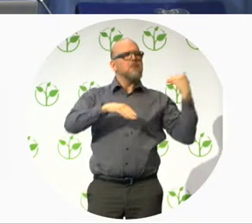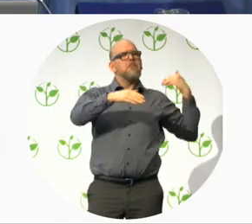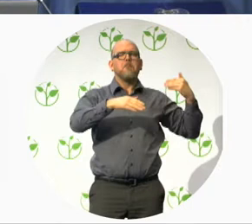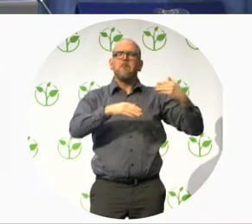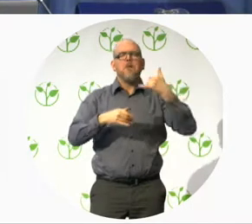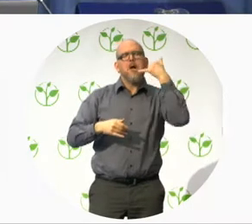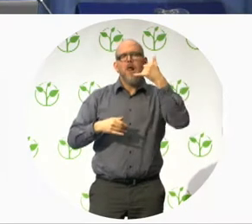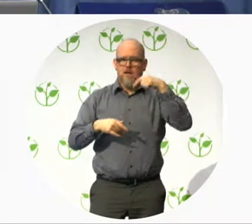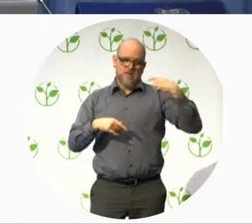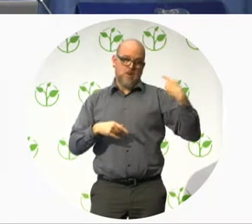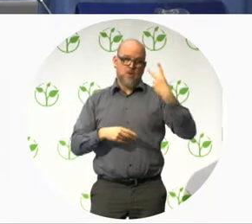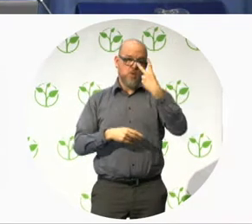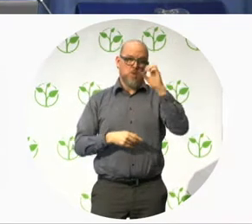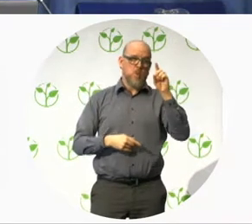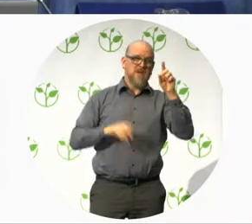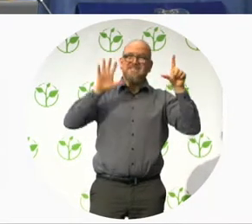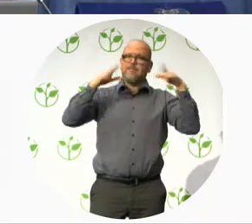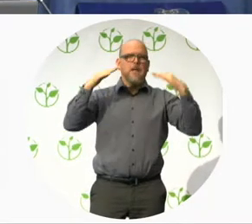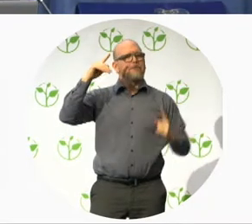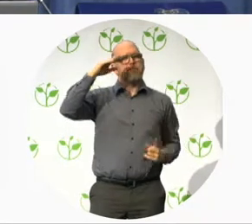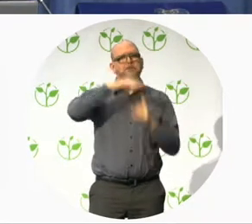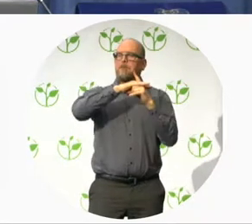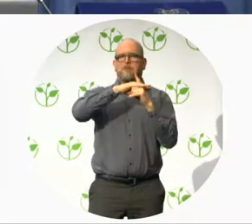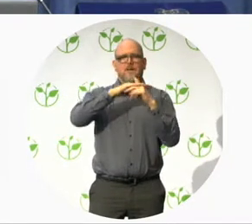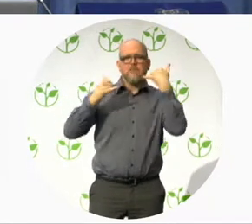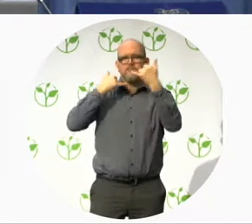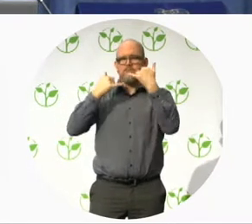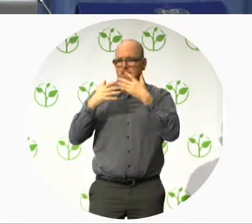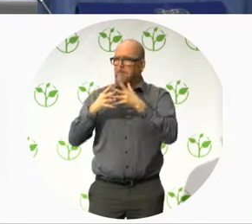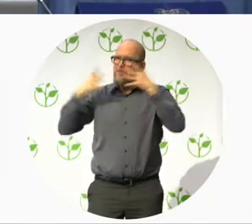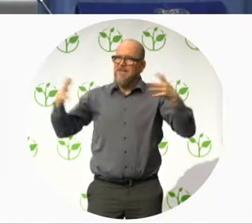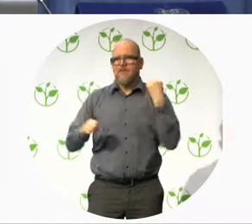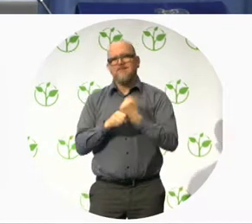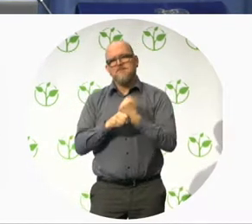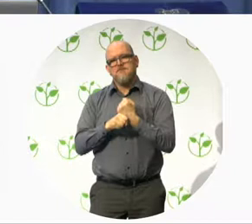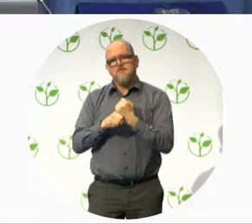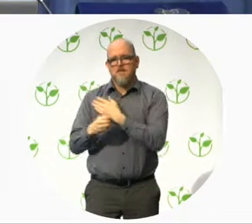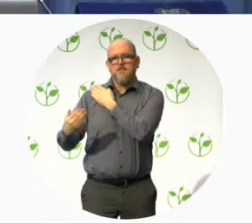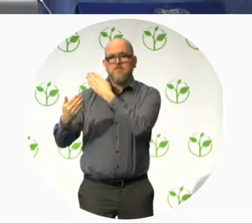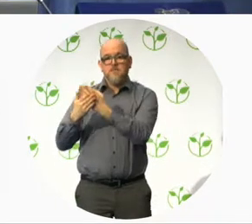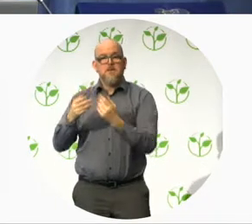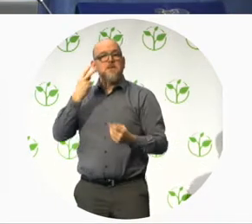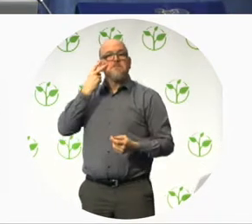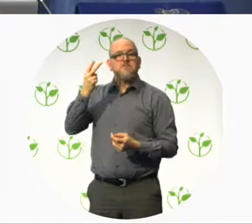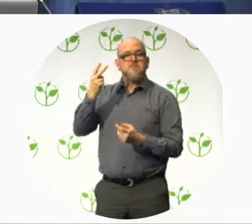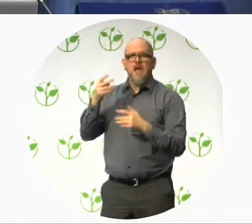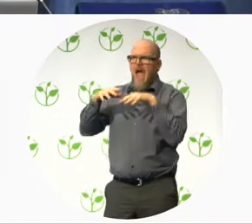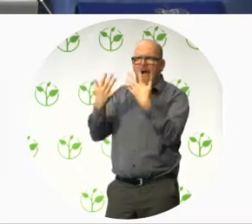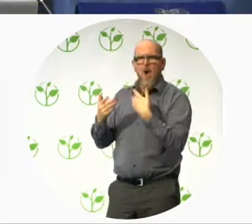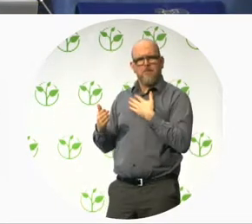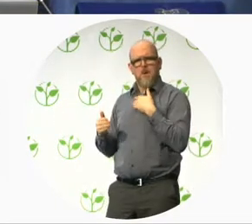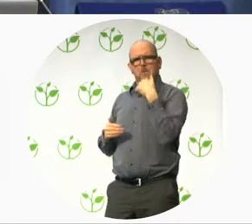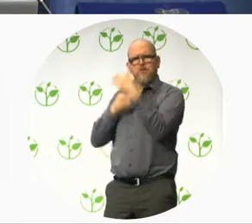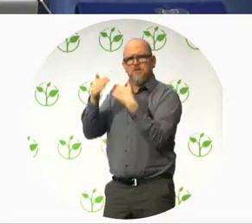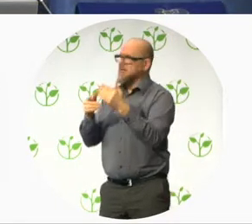services. And at this moment, I can show you how it works.